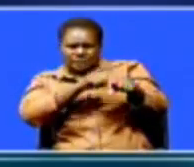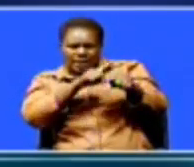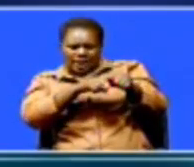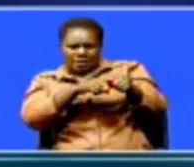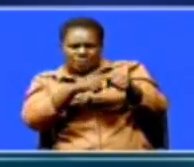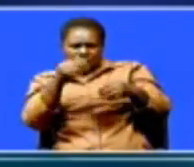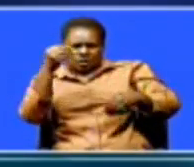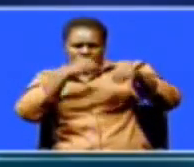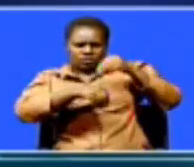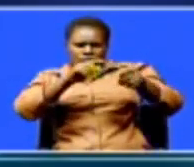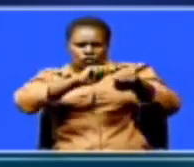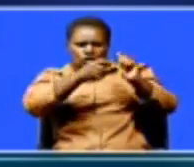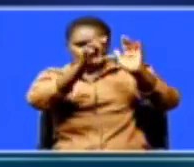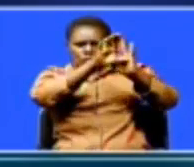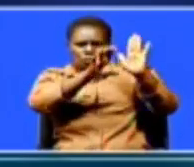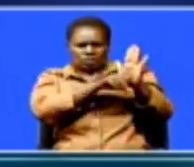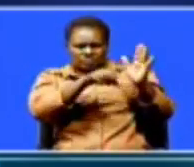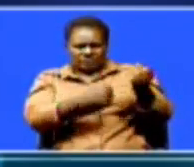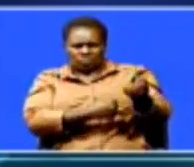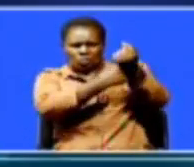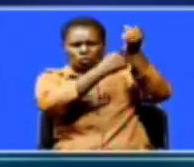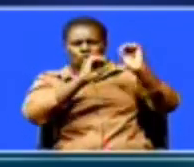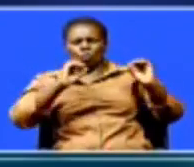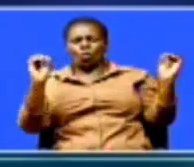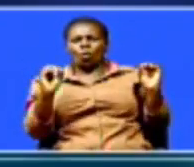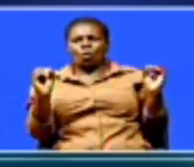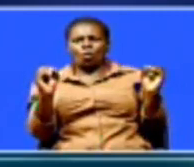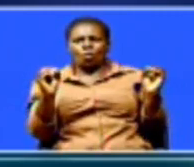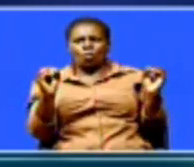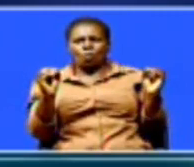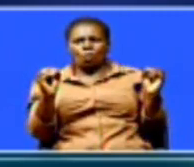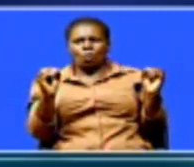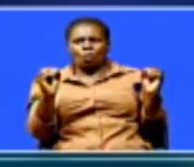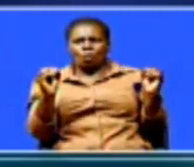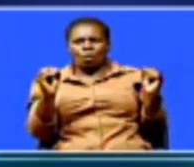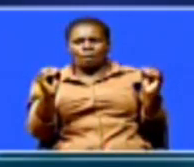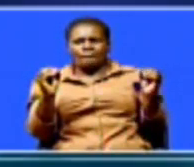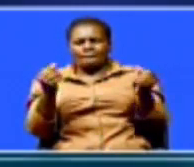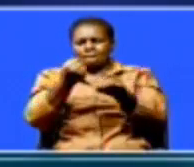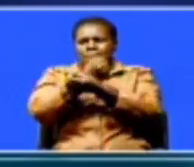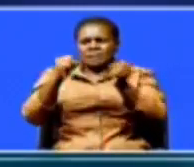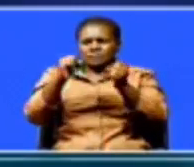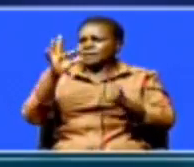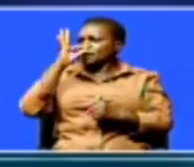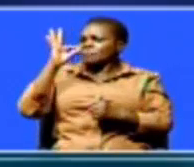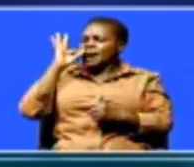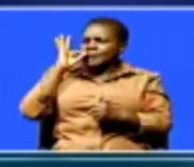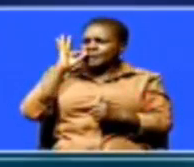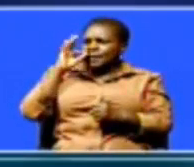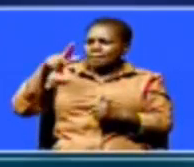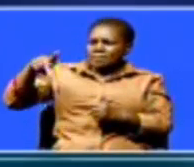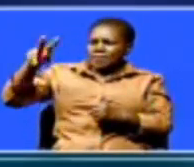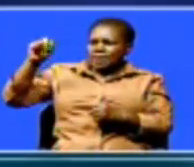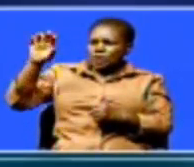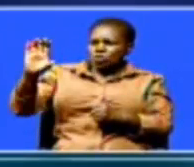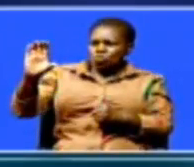referendum, it appeared as if he was not supporting the position of President Kibaki at that time, the PNU